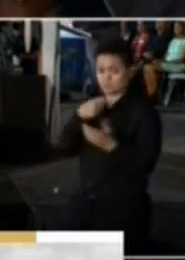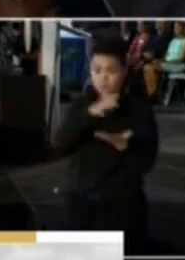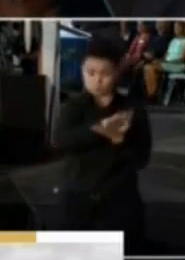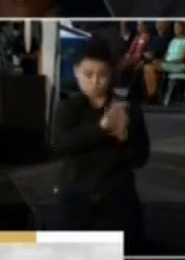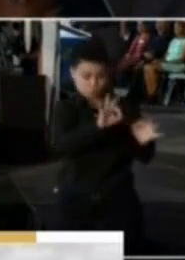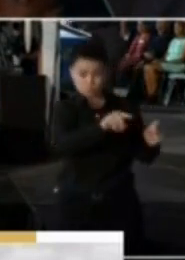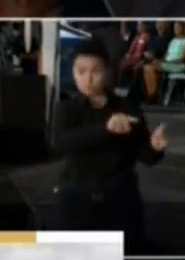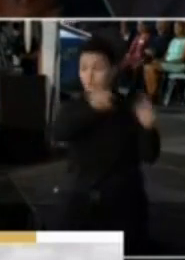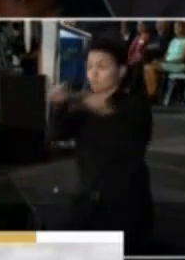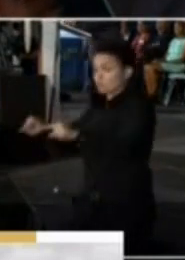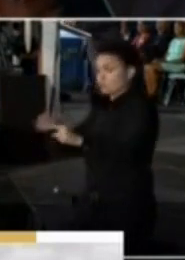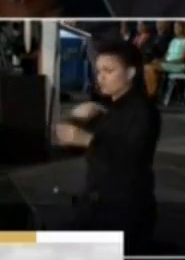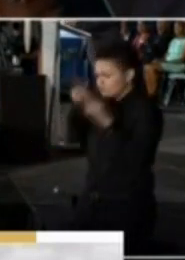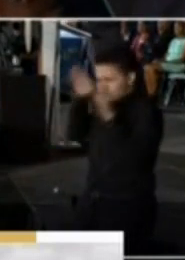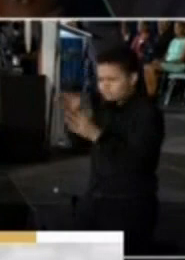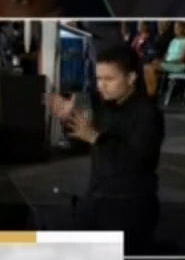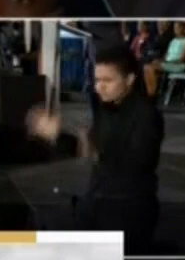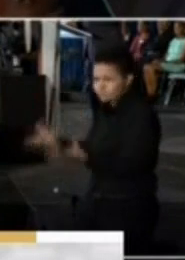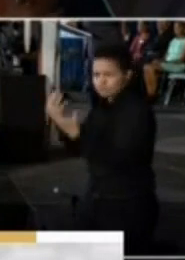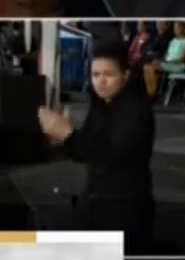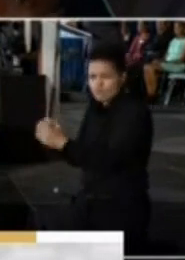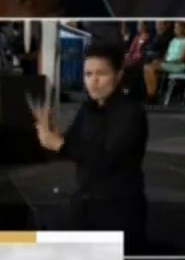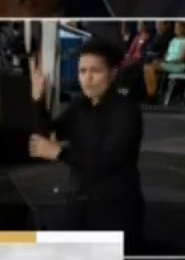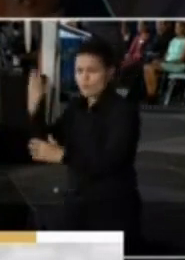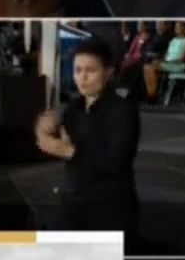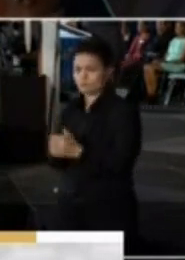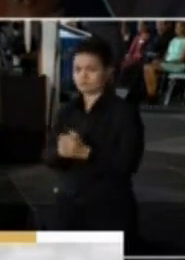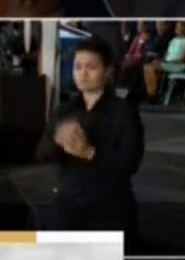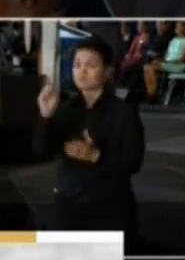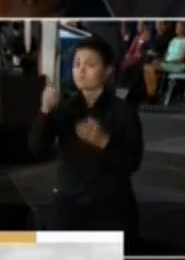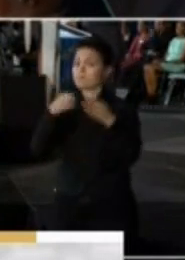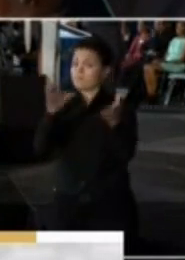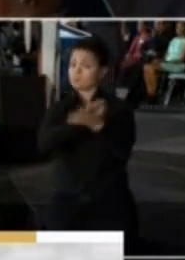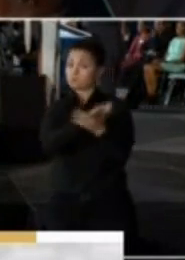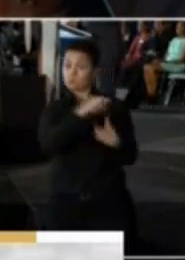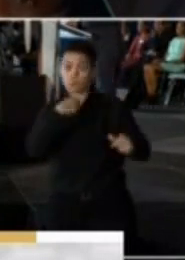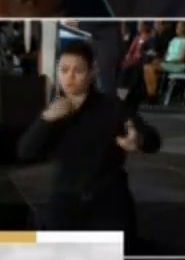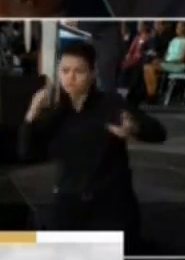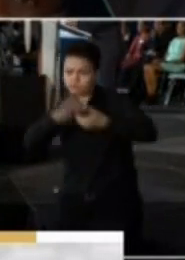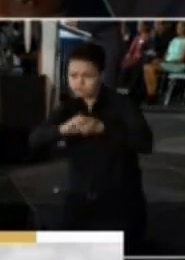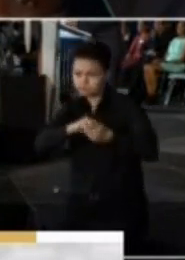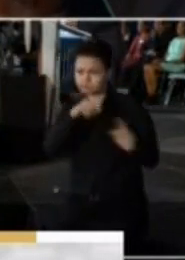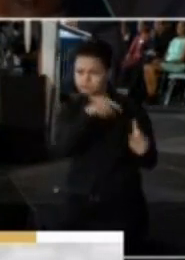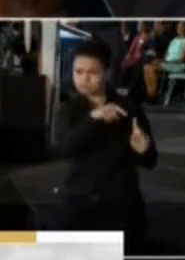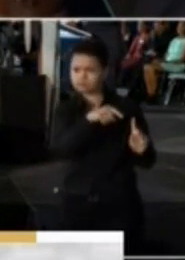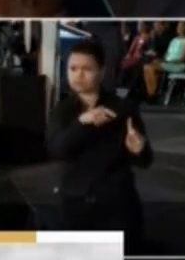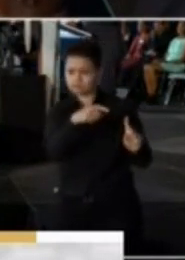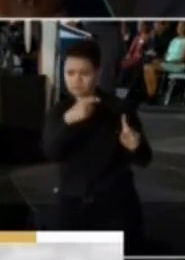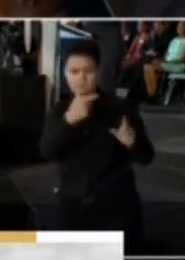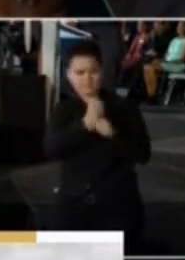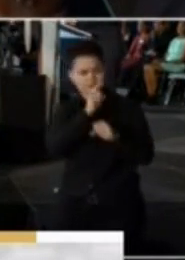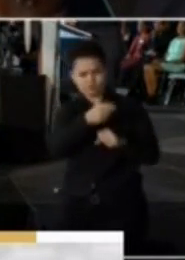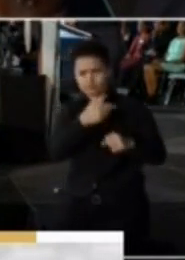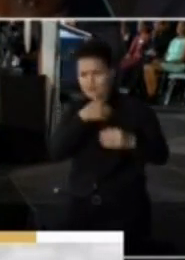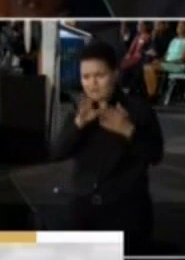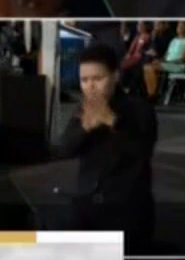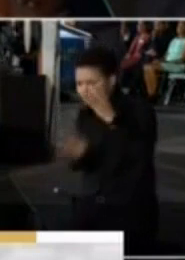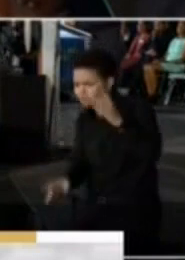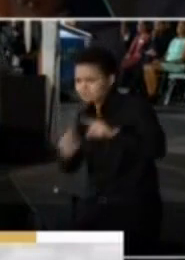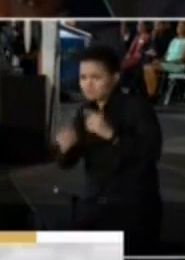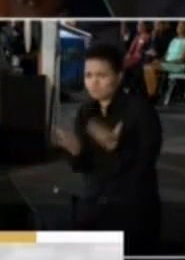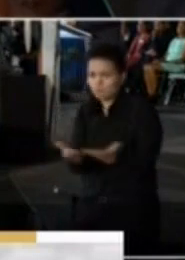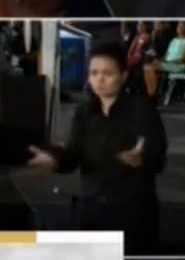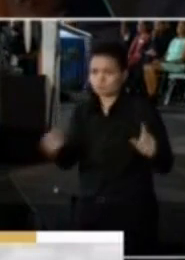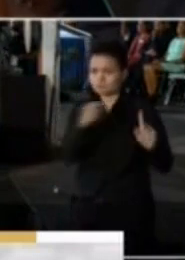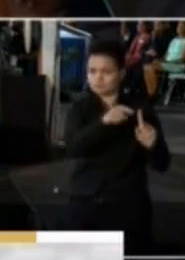the compact with DPS so every child has everything they need to thrive. Justice for our children